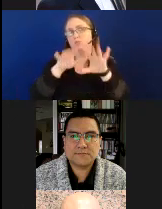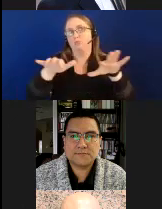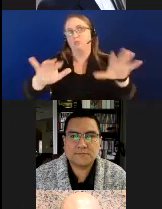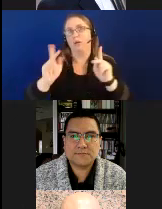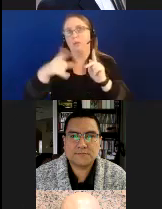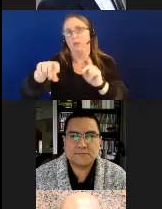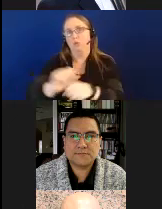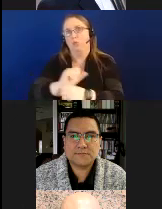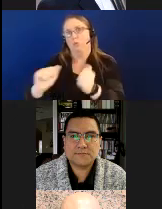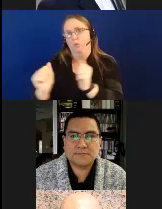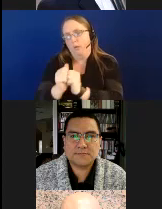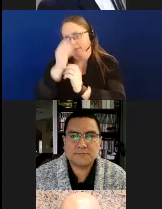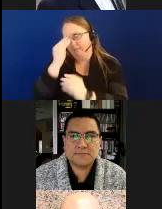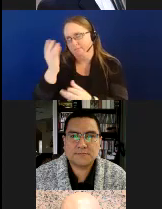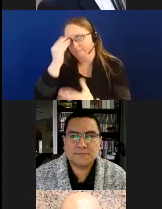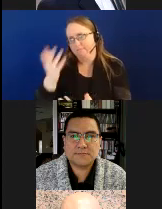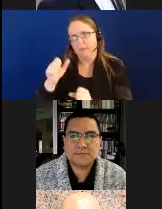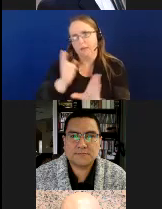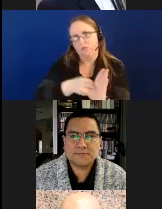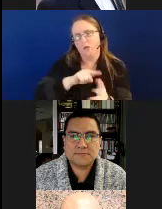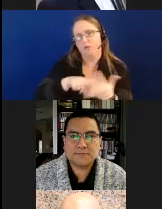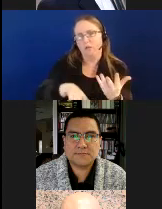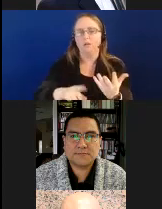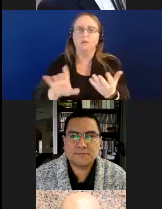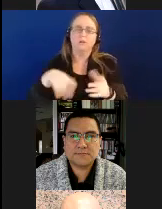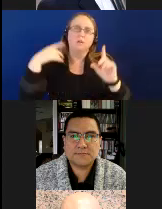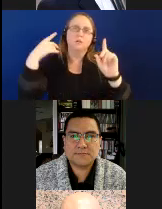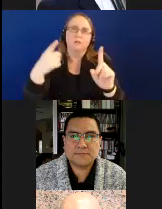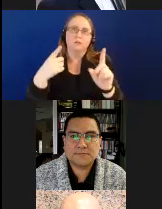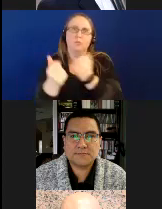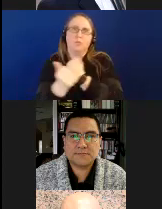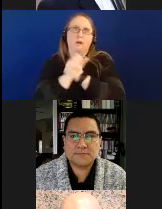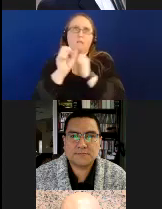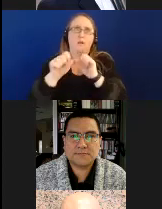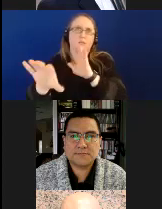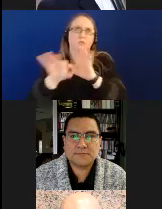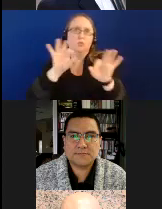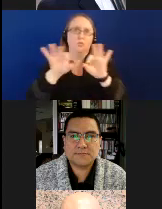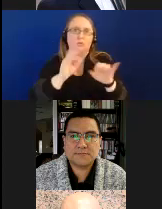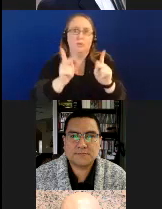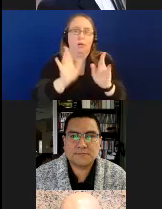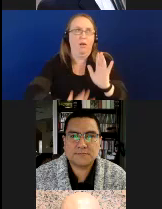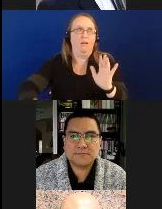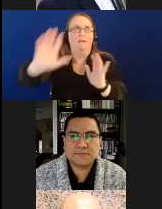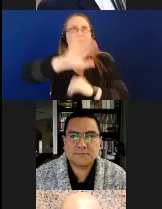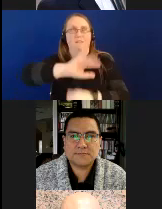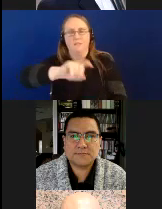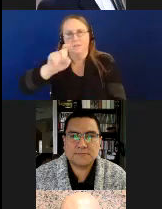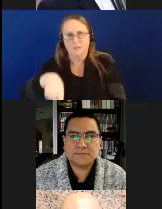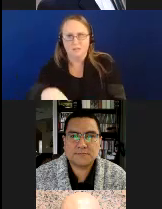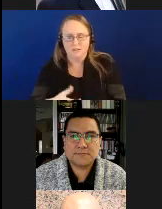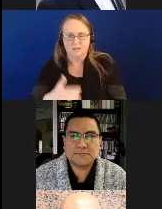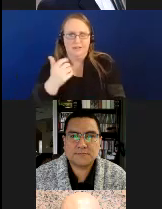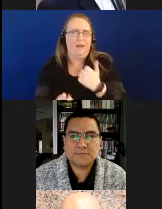work closely with so that we can make sure that this is ideally we would love to be able to pull from folks from across the state. To everyone